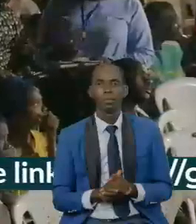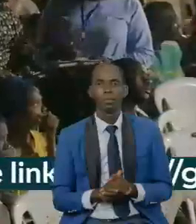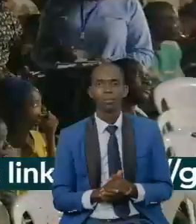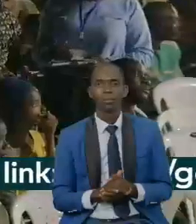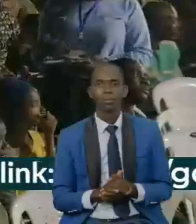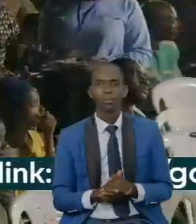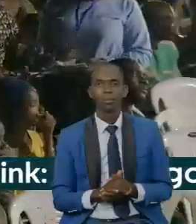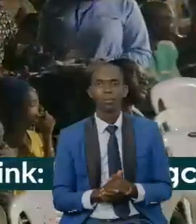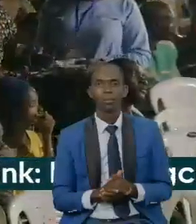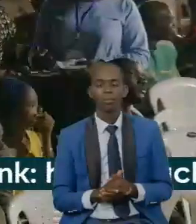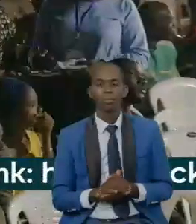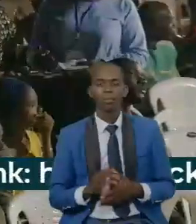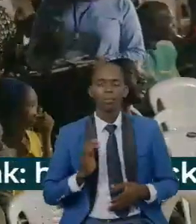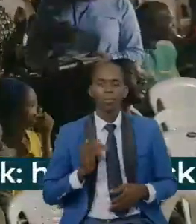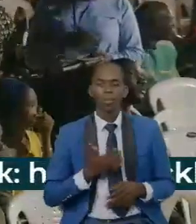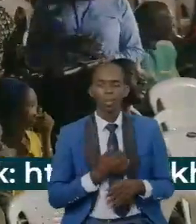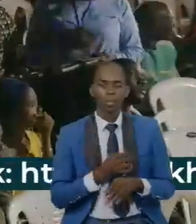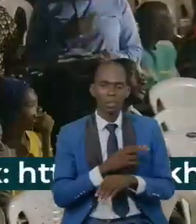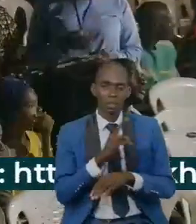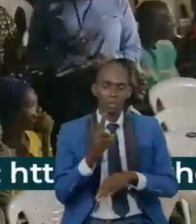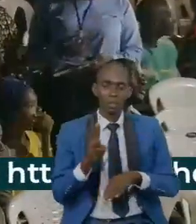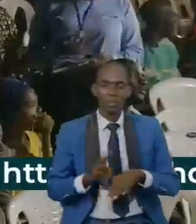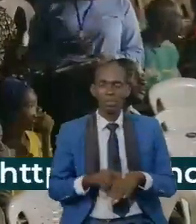Our national overseer will help us now.